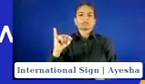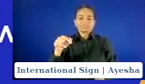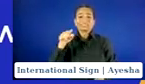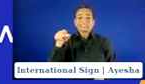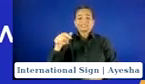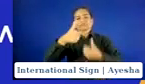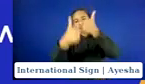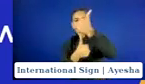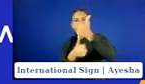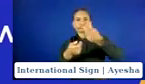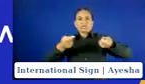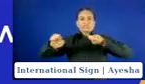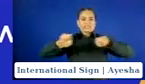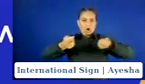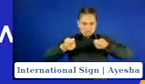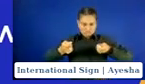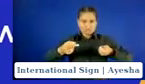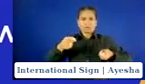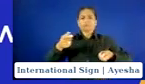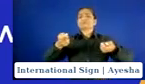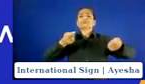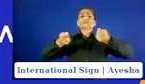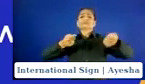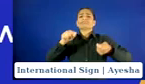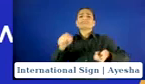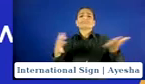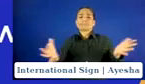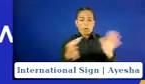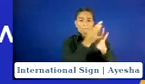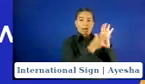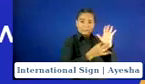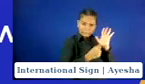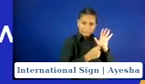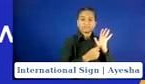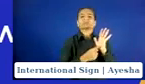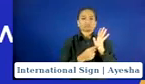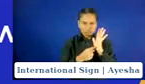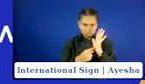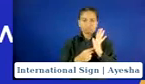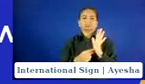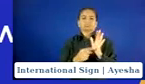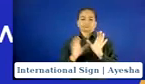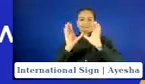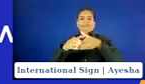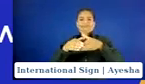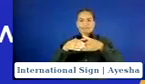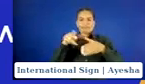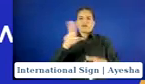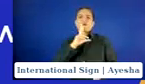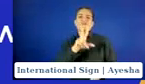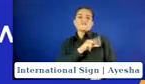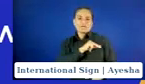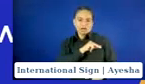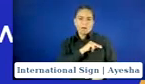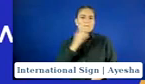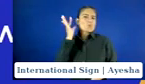Director General of Policy and Legal Department, Vietnam Women's Union, VWU.